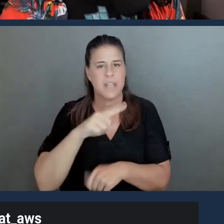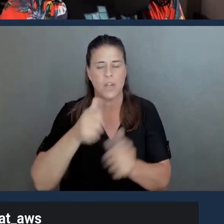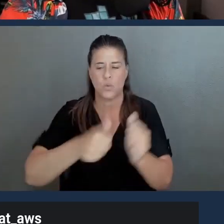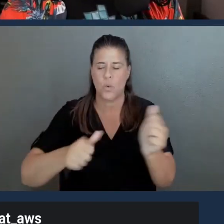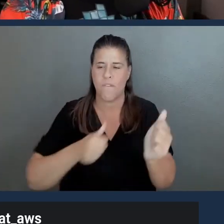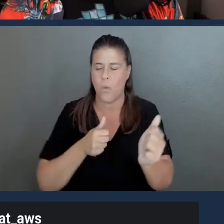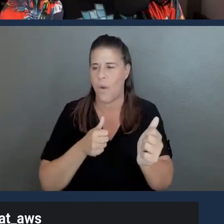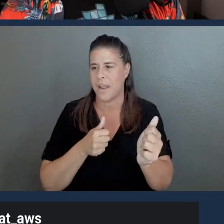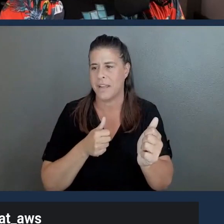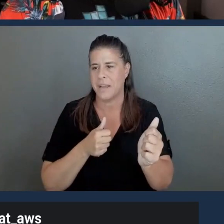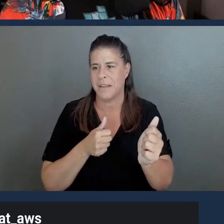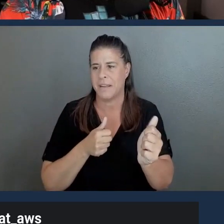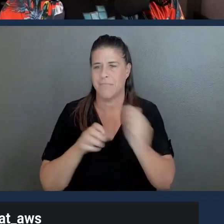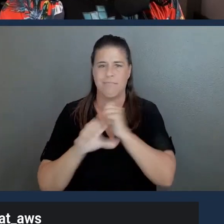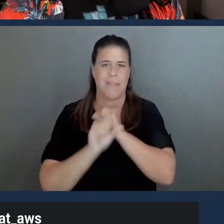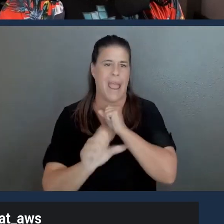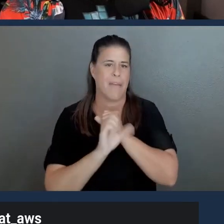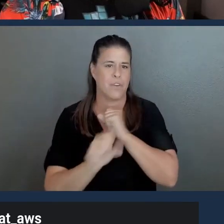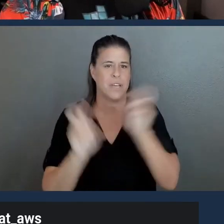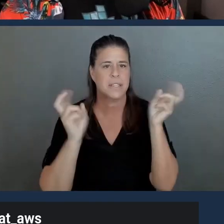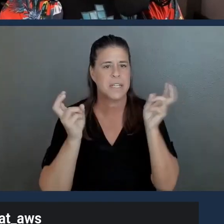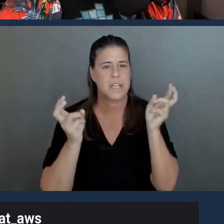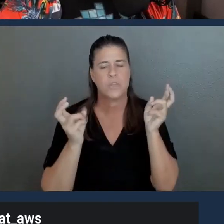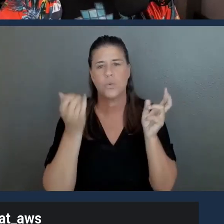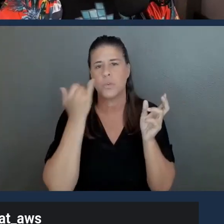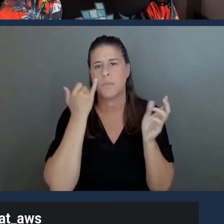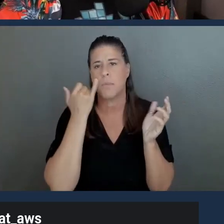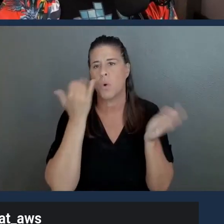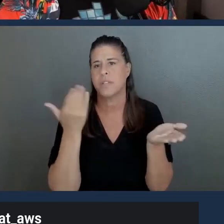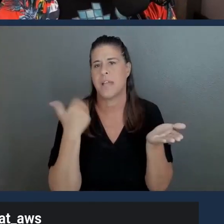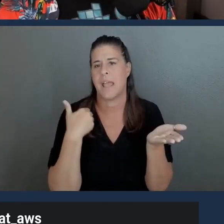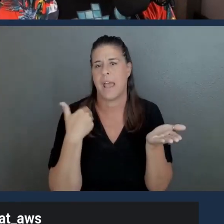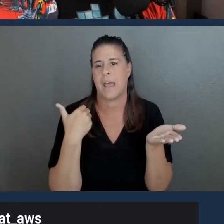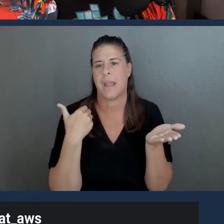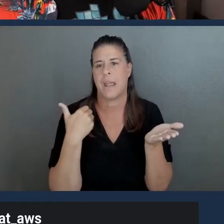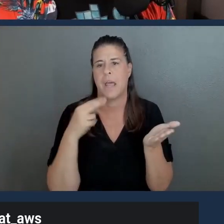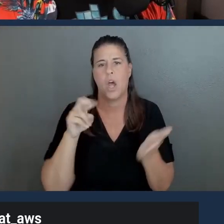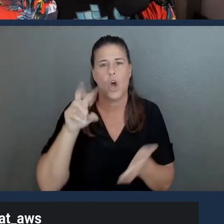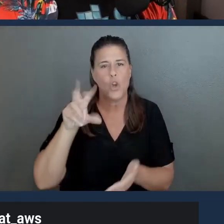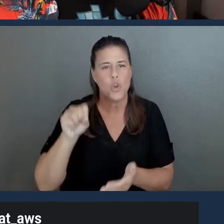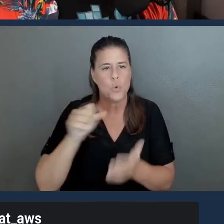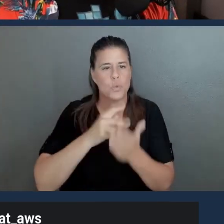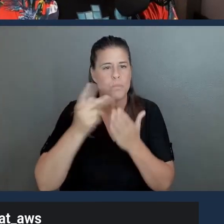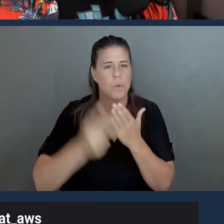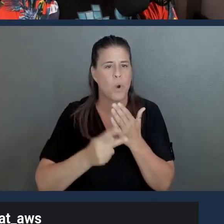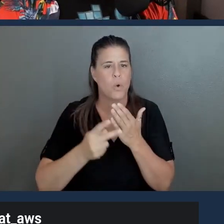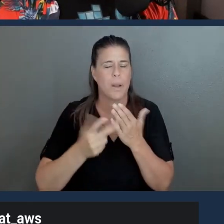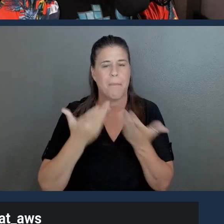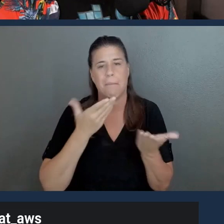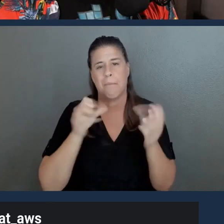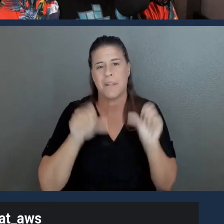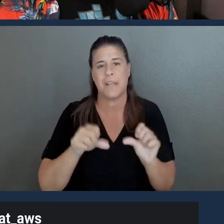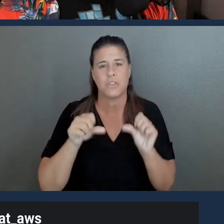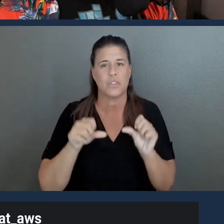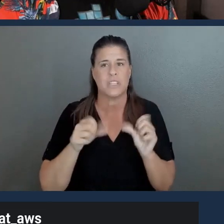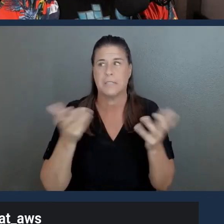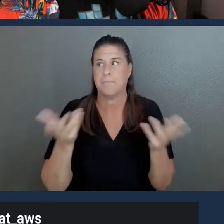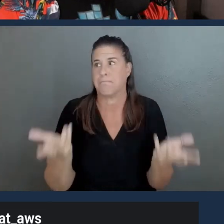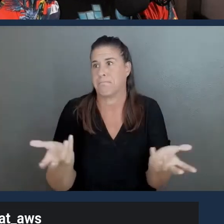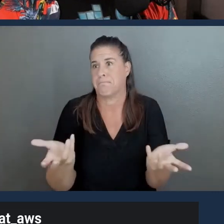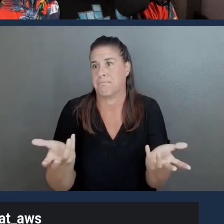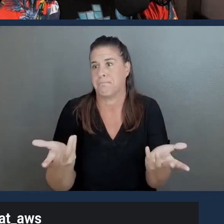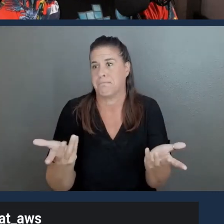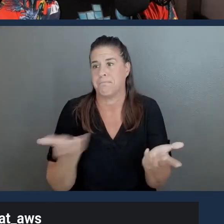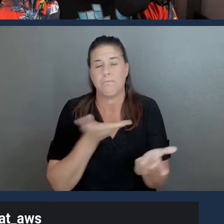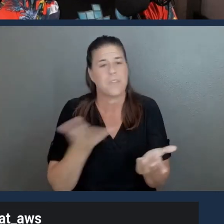avoid advertising issues, where if there's a news program that has potential,